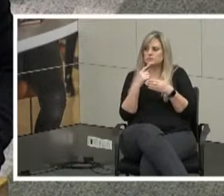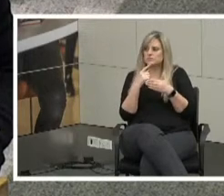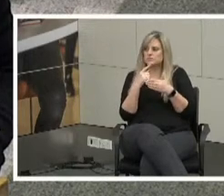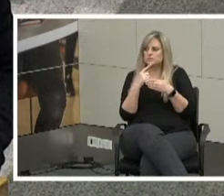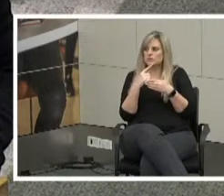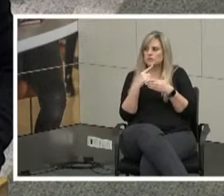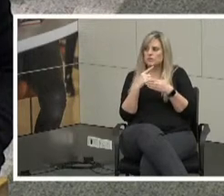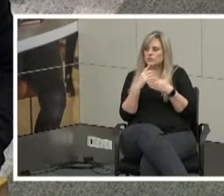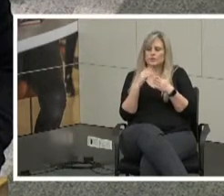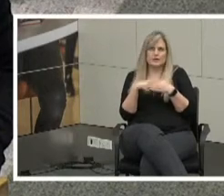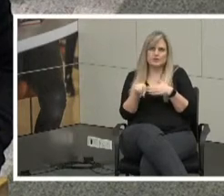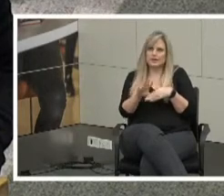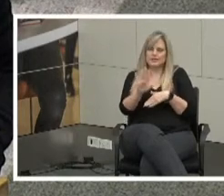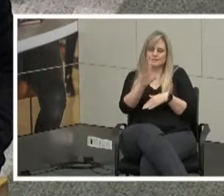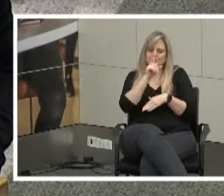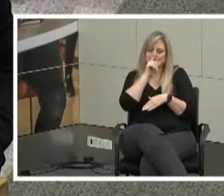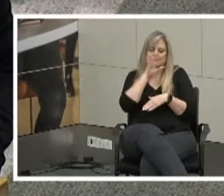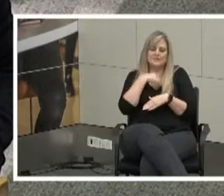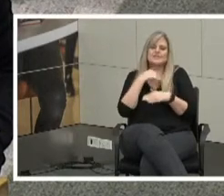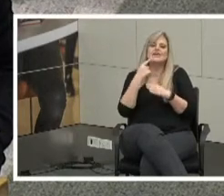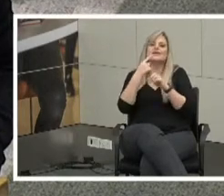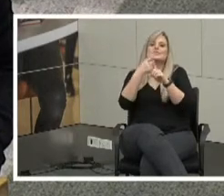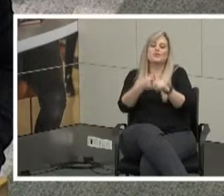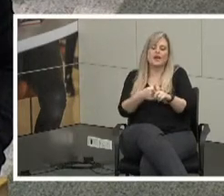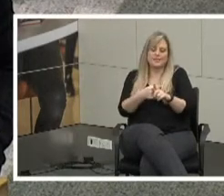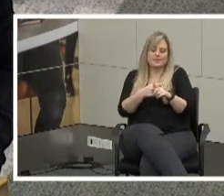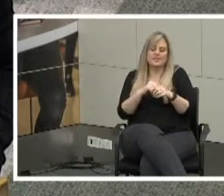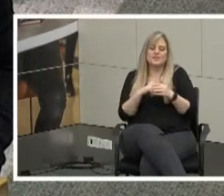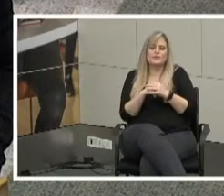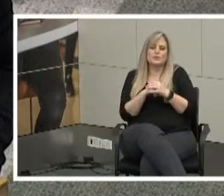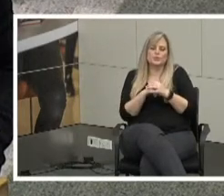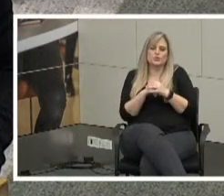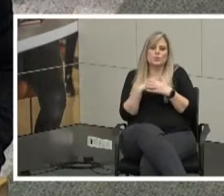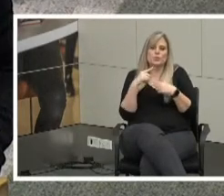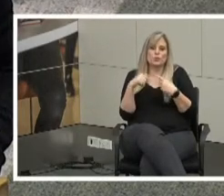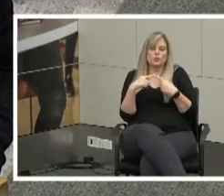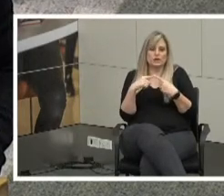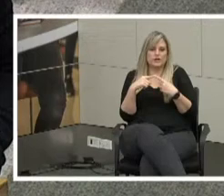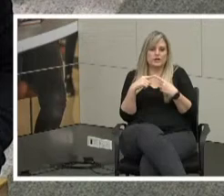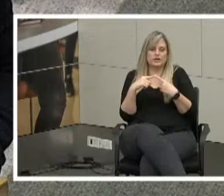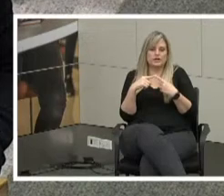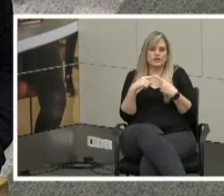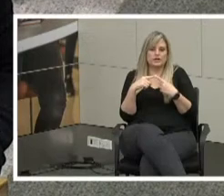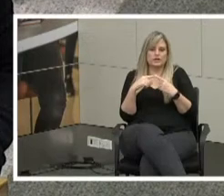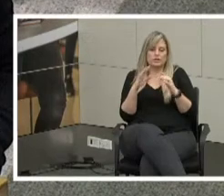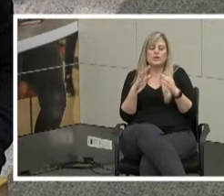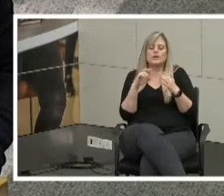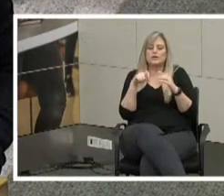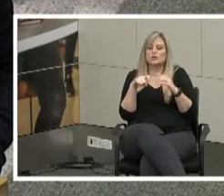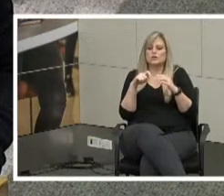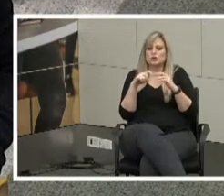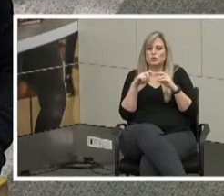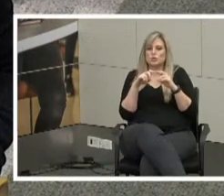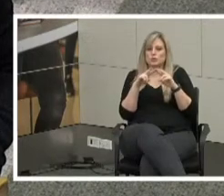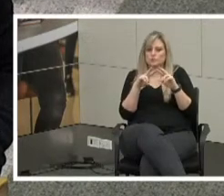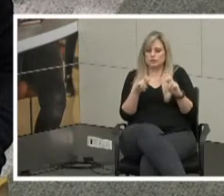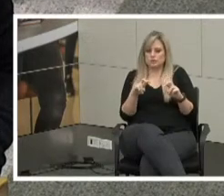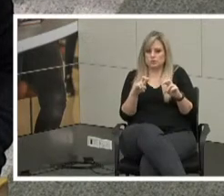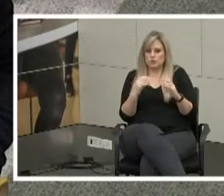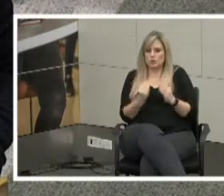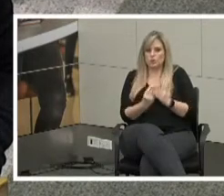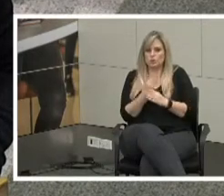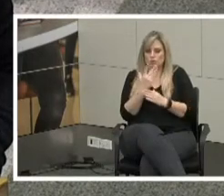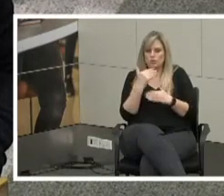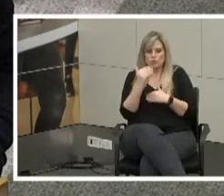next week it won't be next week it'll be next month right um when we to look at our growth progress measure